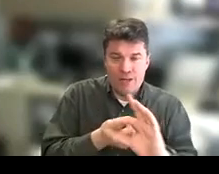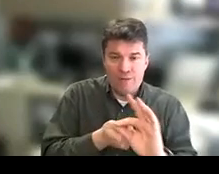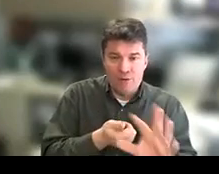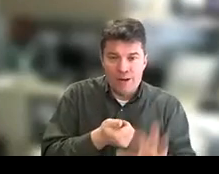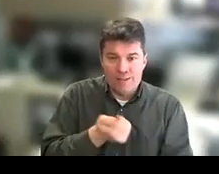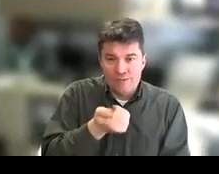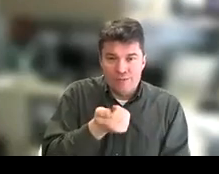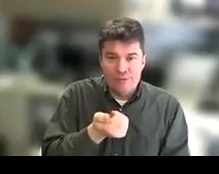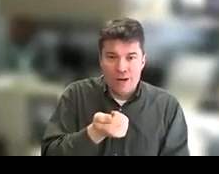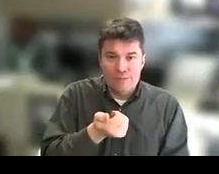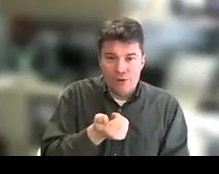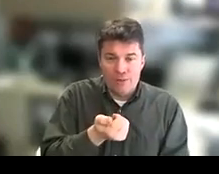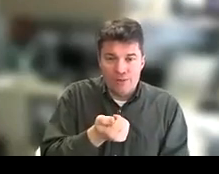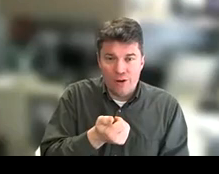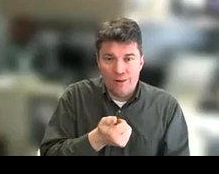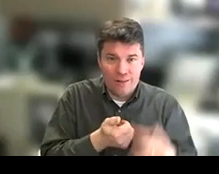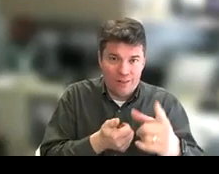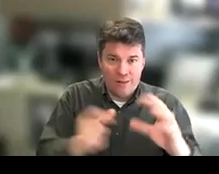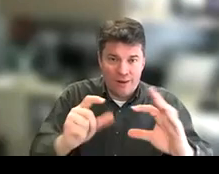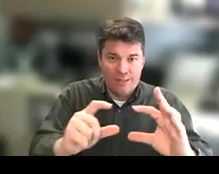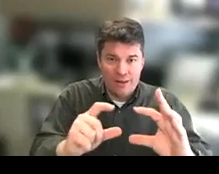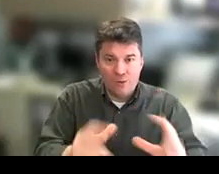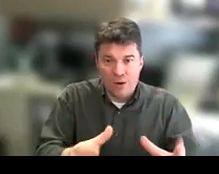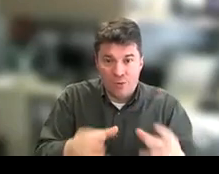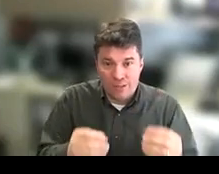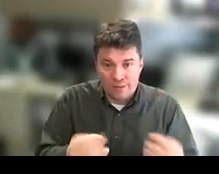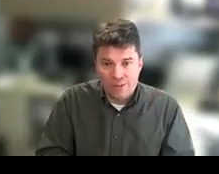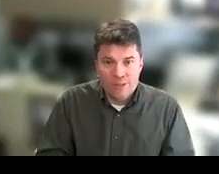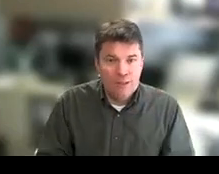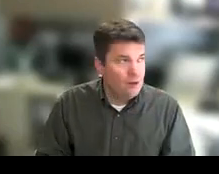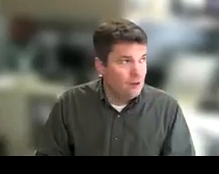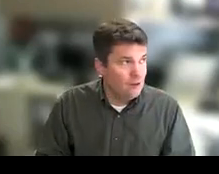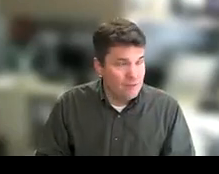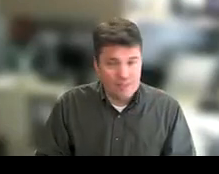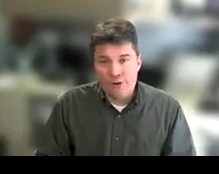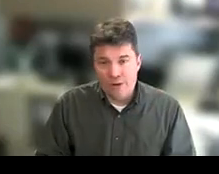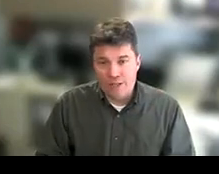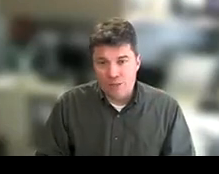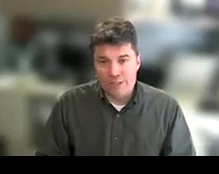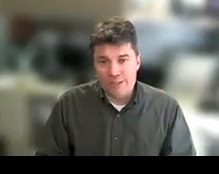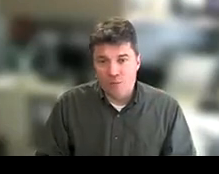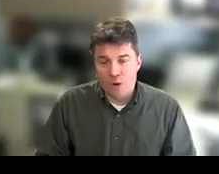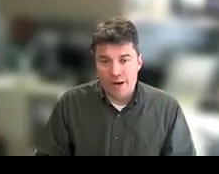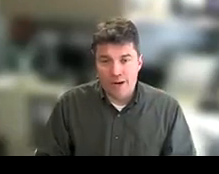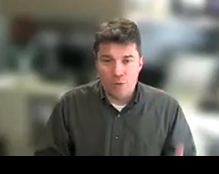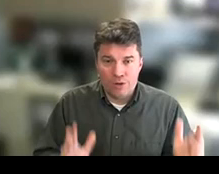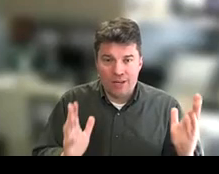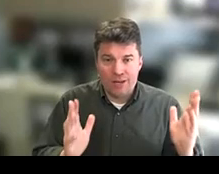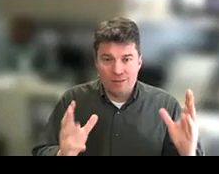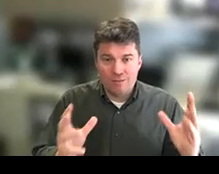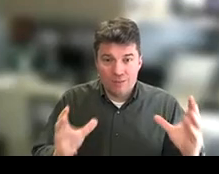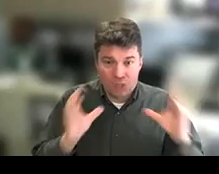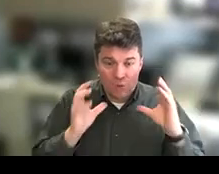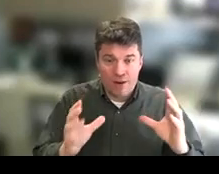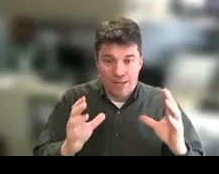where you have the infrared transmitter on the front, and then the TV has the infrared receiver. These hearing devices work the same way,